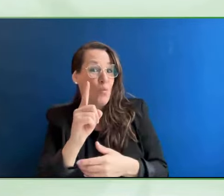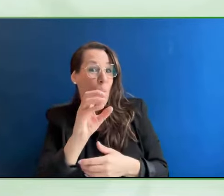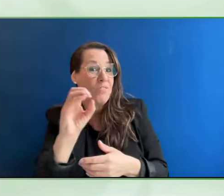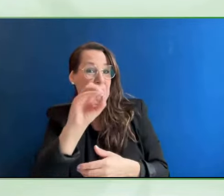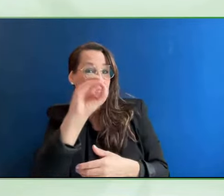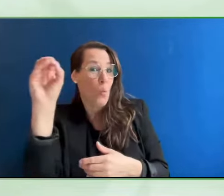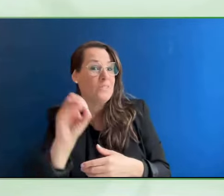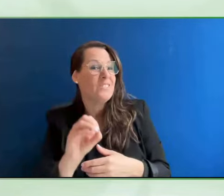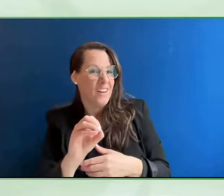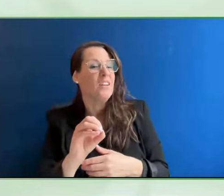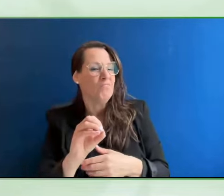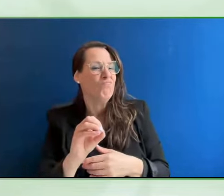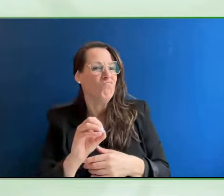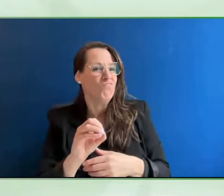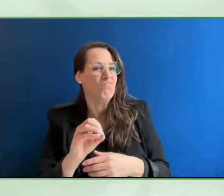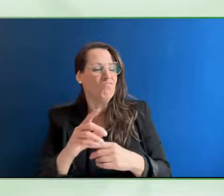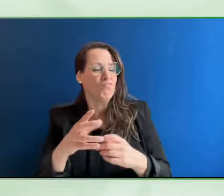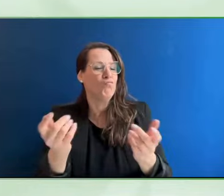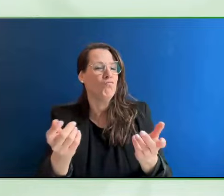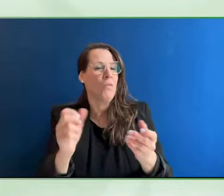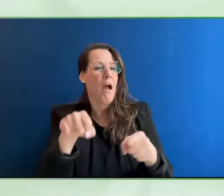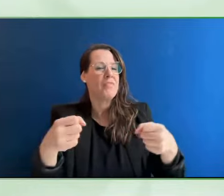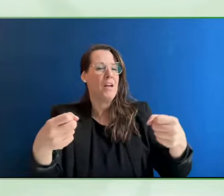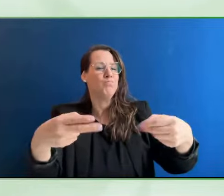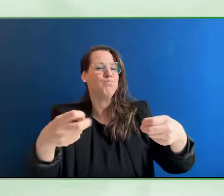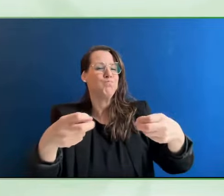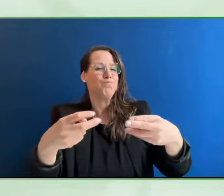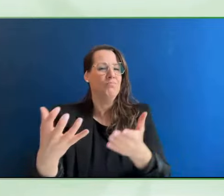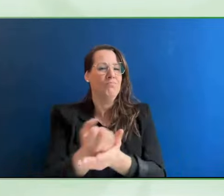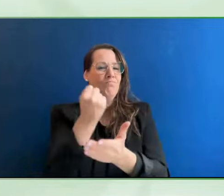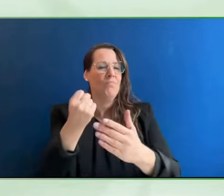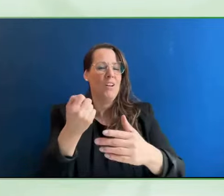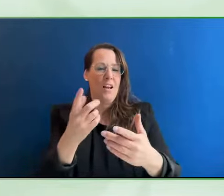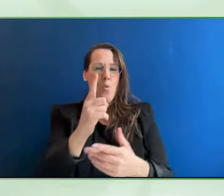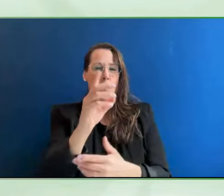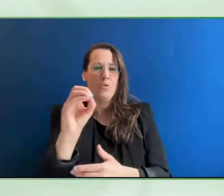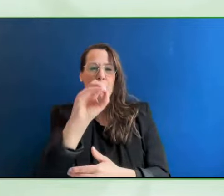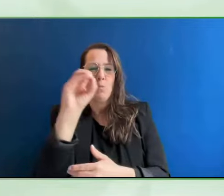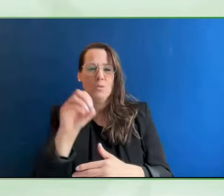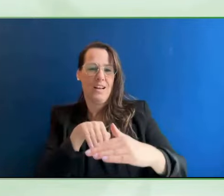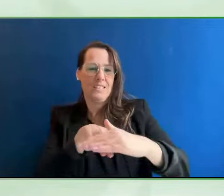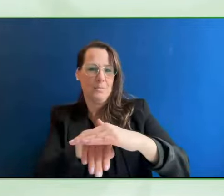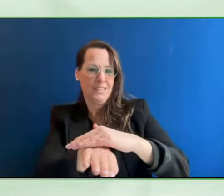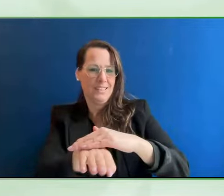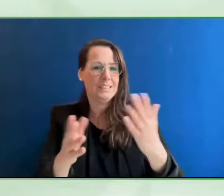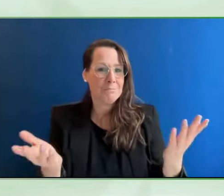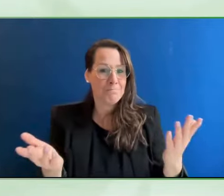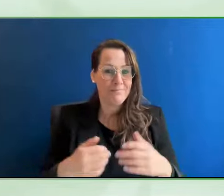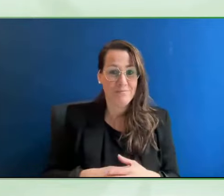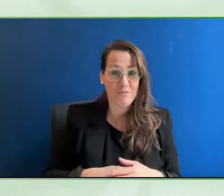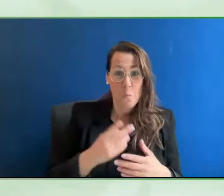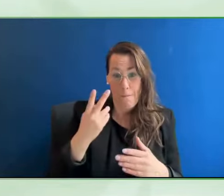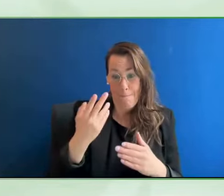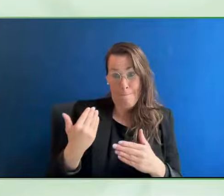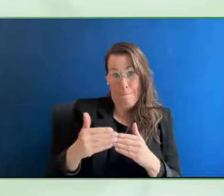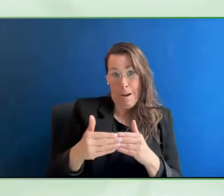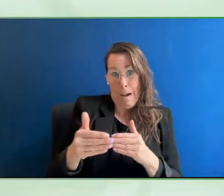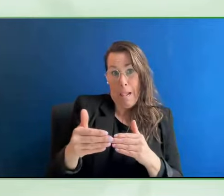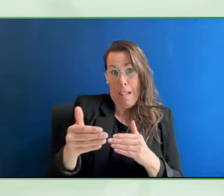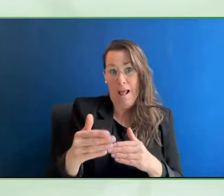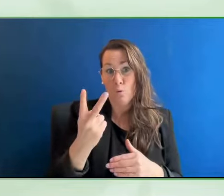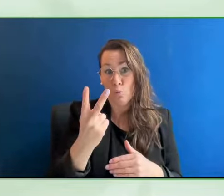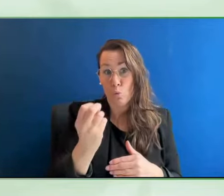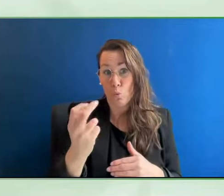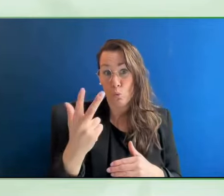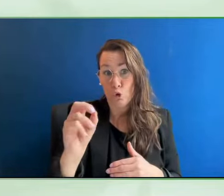we offer, and it's very important, and a very important issue in this year and in the next year, we offer news in